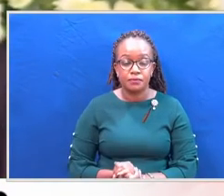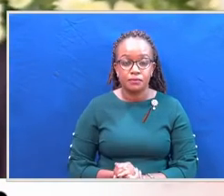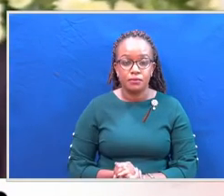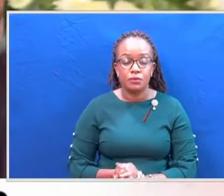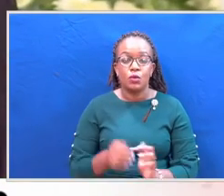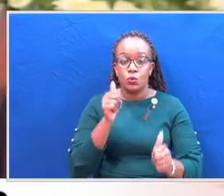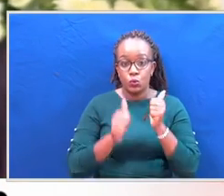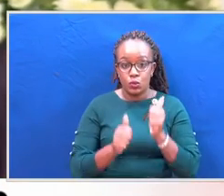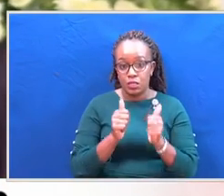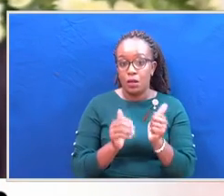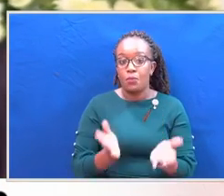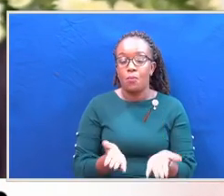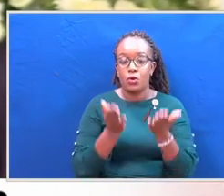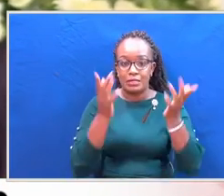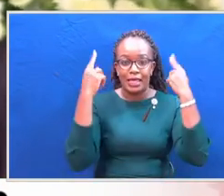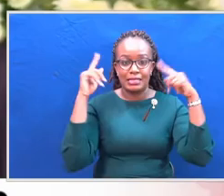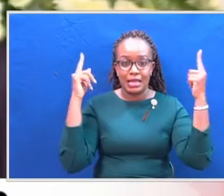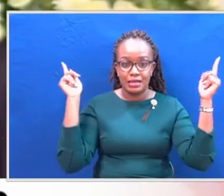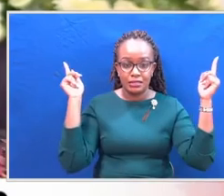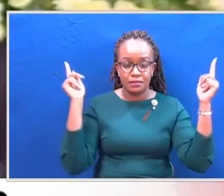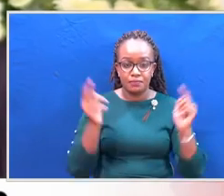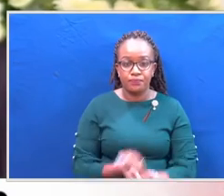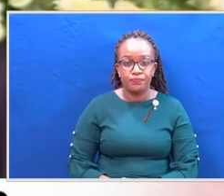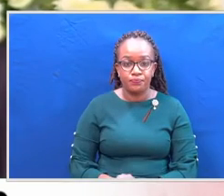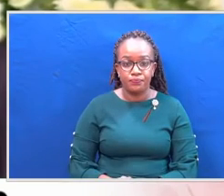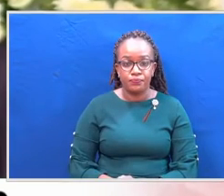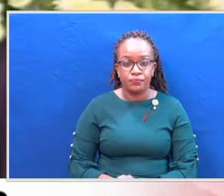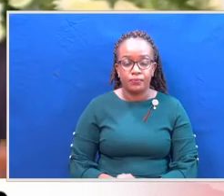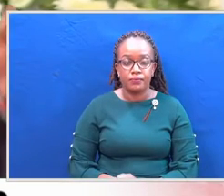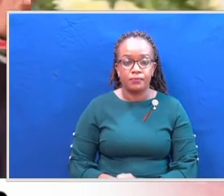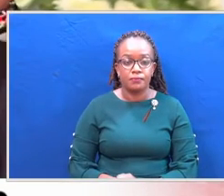basically promotes excellency and